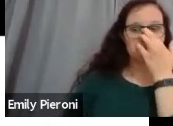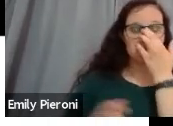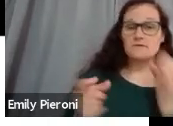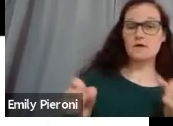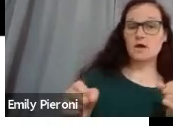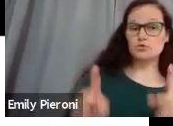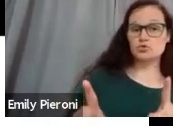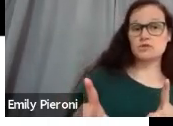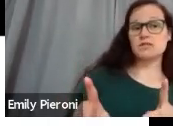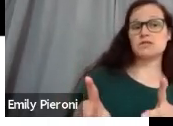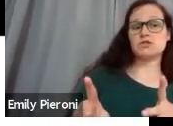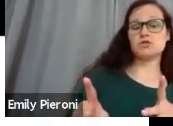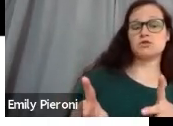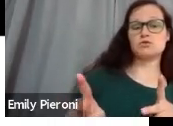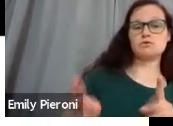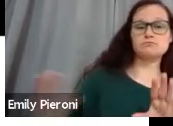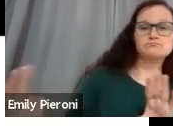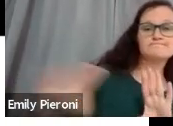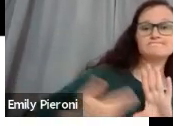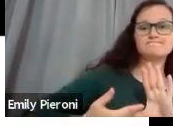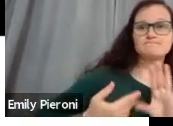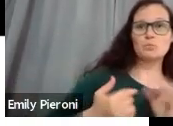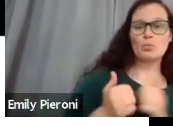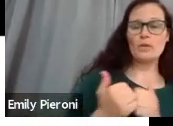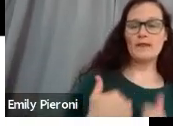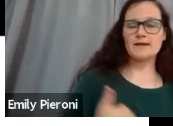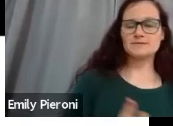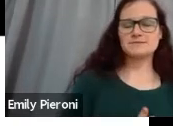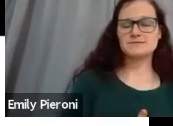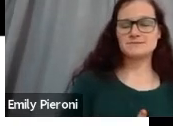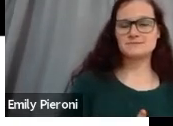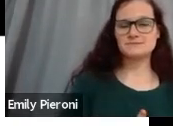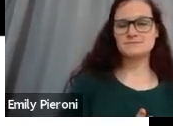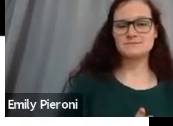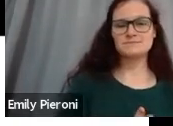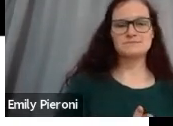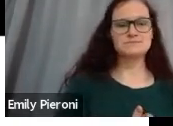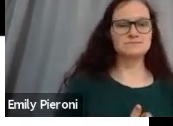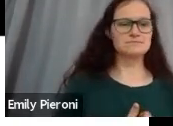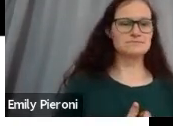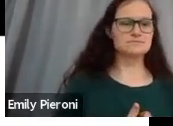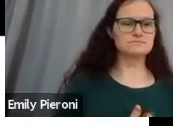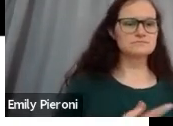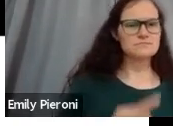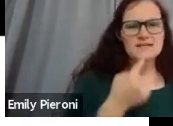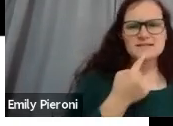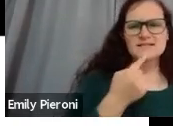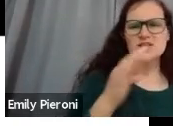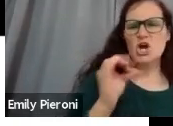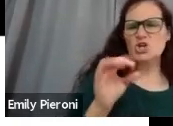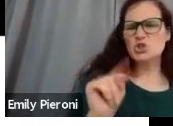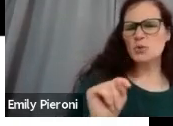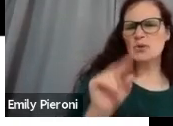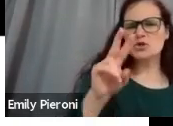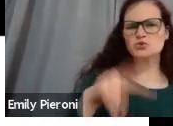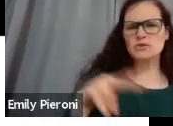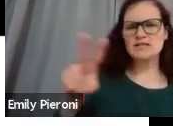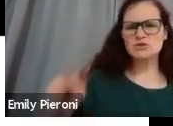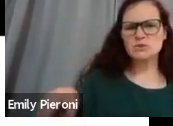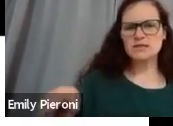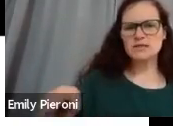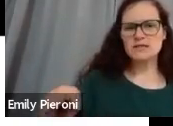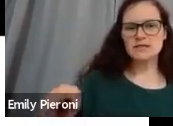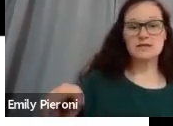participate with us. We're looking at, the view graph here says October 2020. We have not done